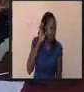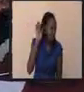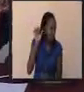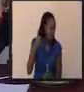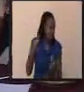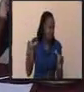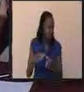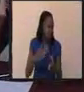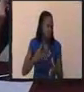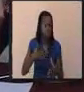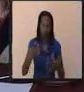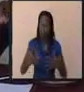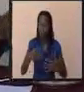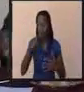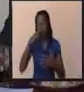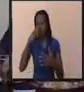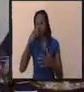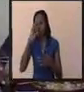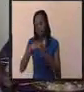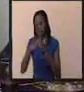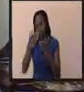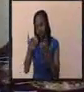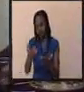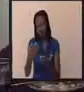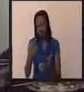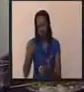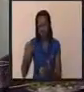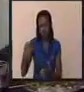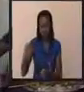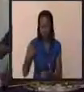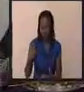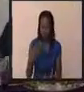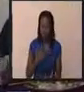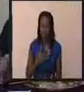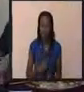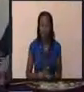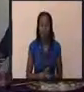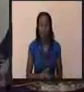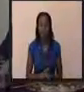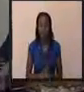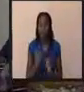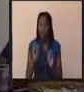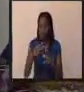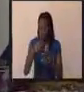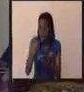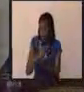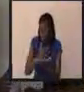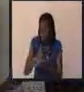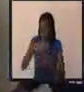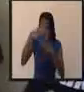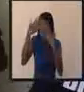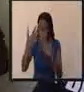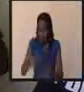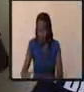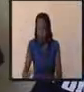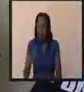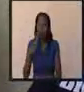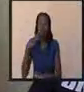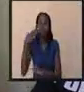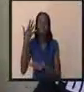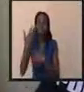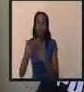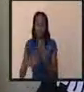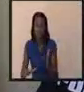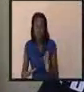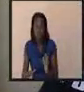We are very proud of you, boy. Alright. So, you guys close up and clean when you are